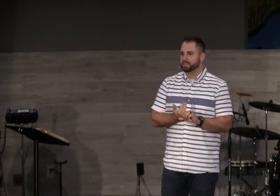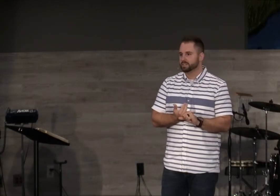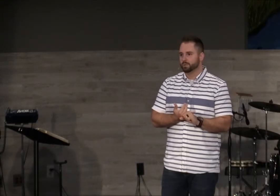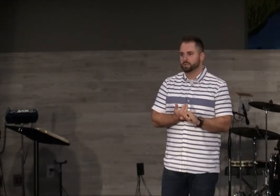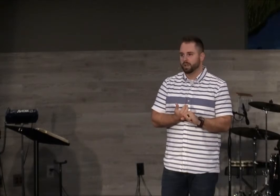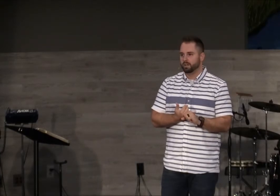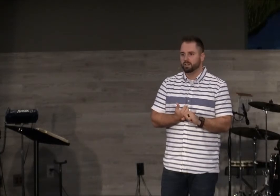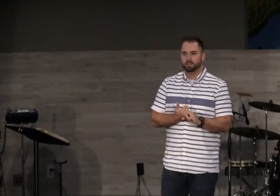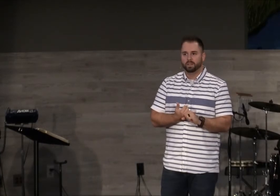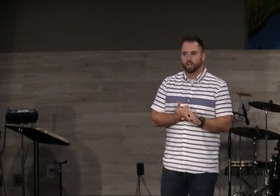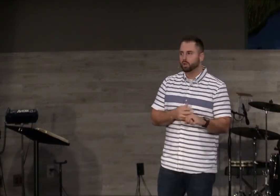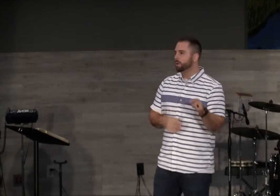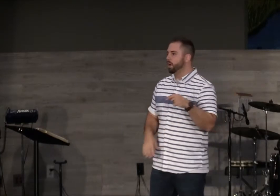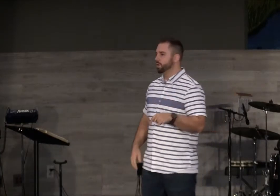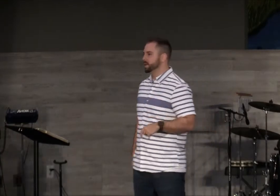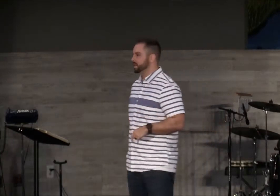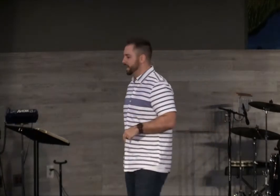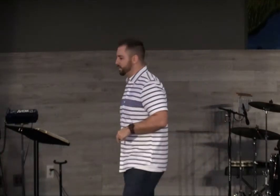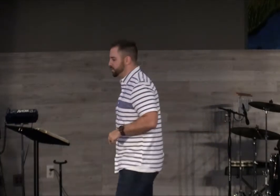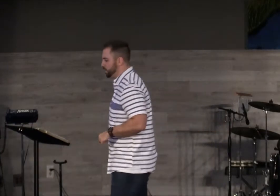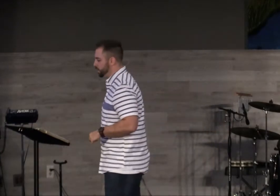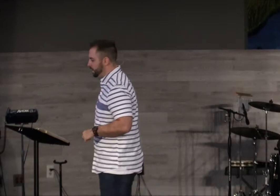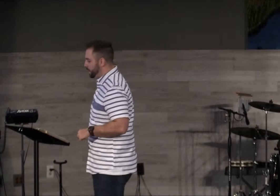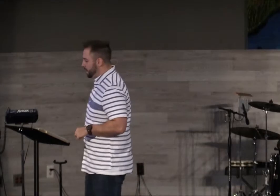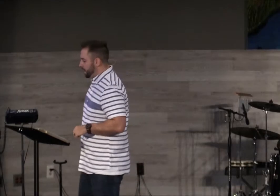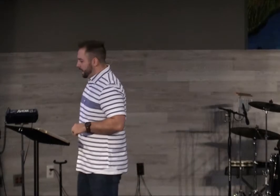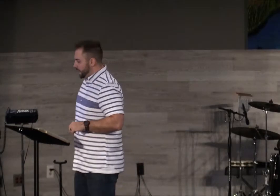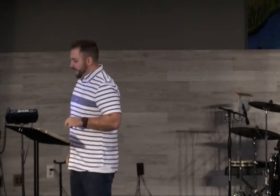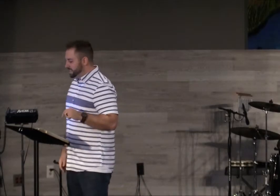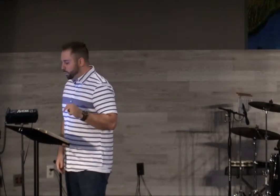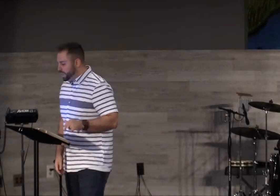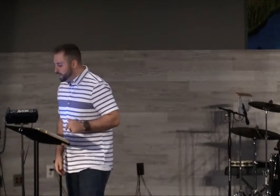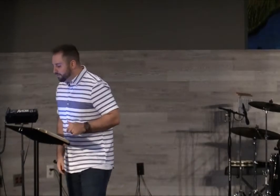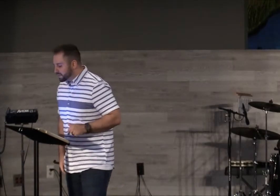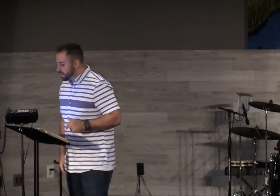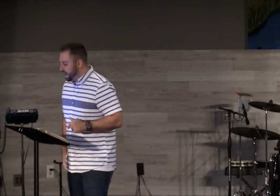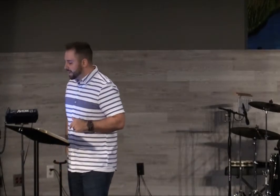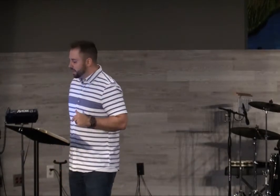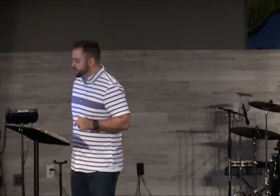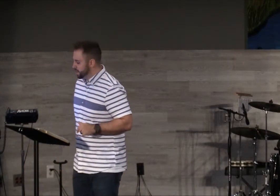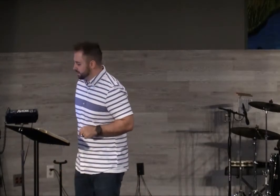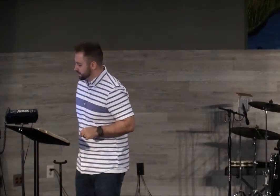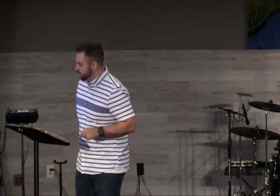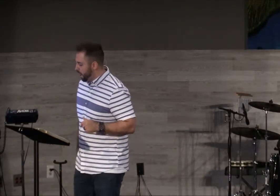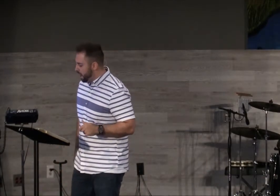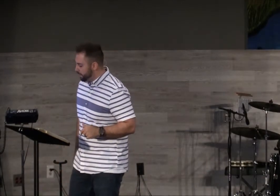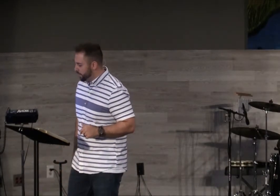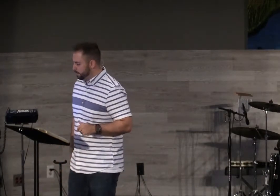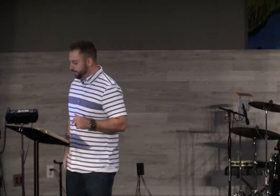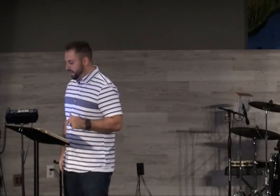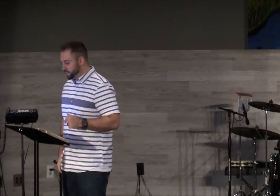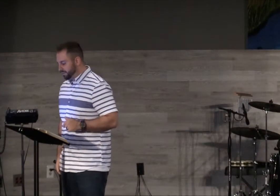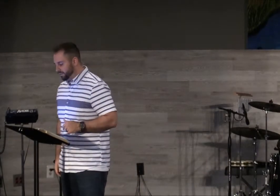that pushes us through as well. Look at what Paul goes on to say in verse 2. He said, "We should fix our eyes on Jesus, the